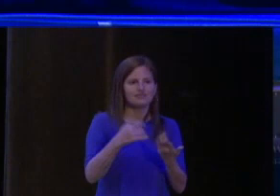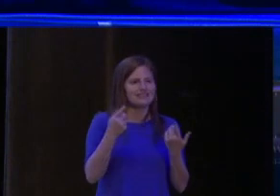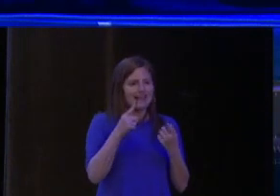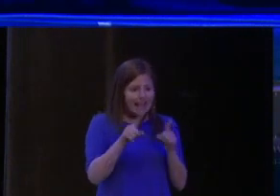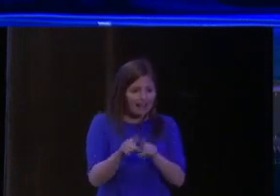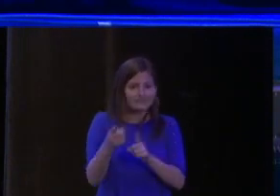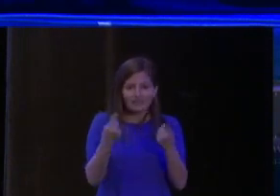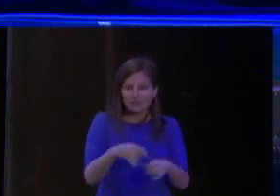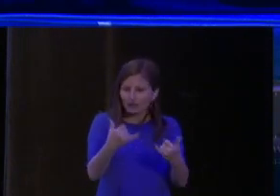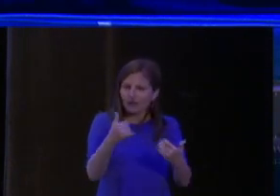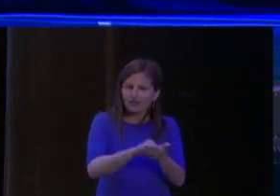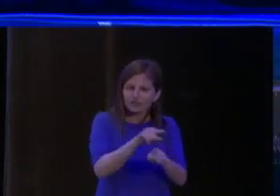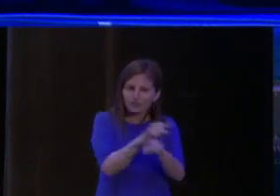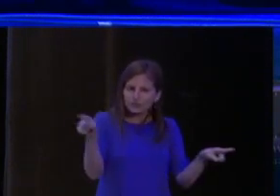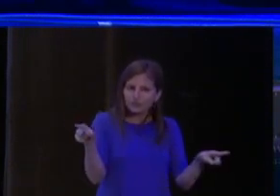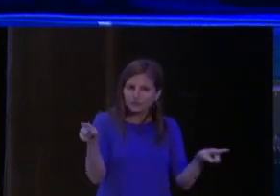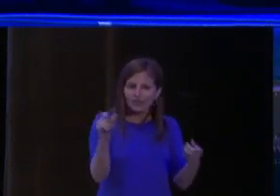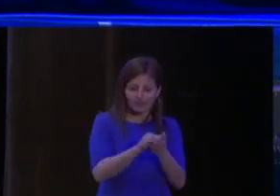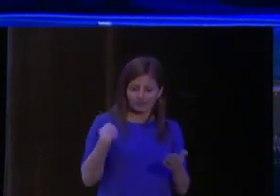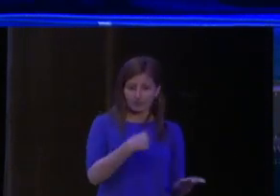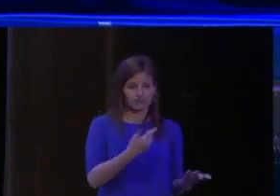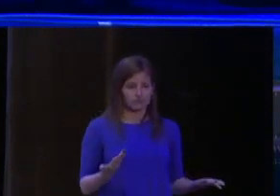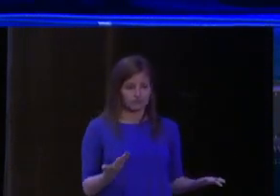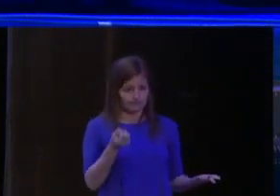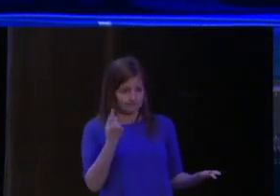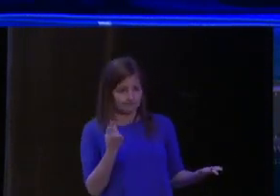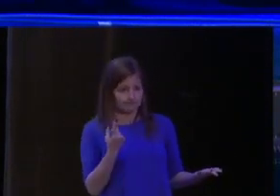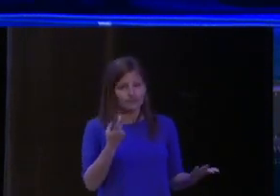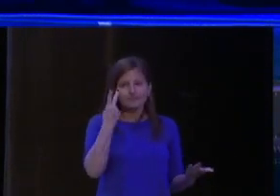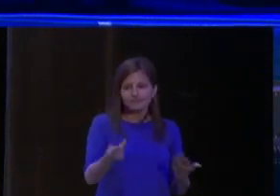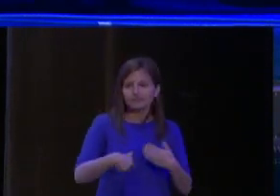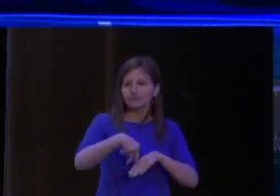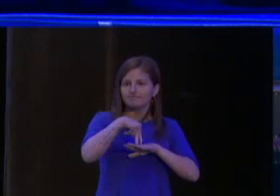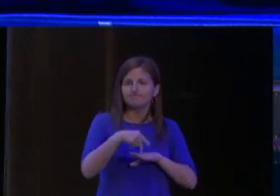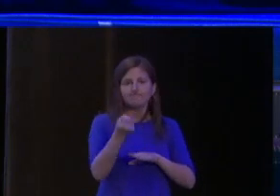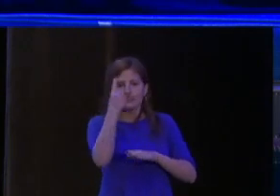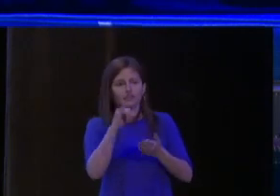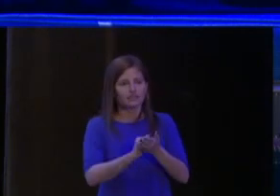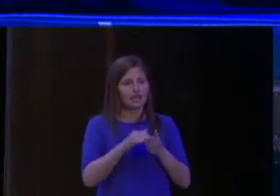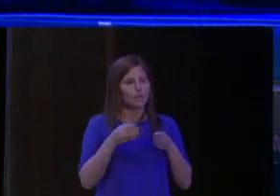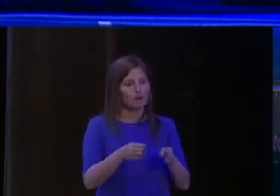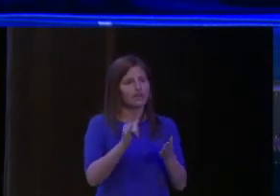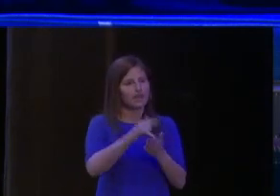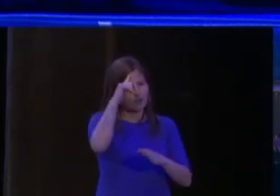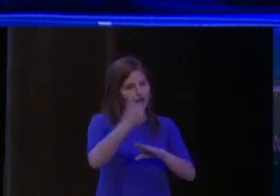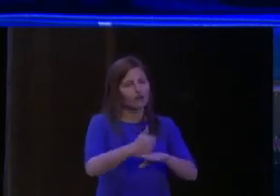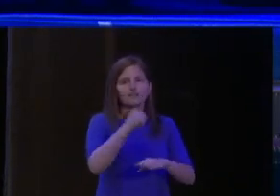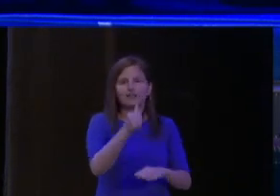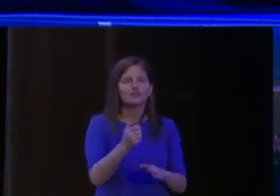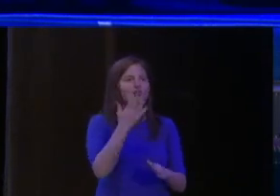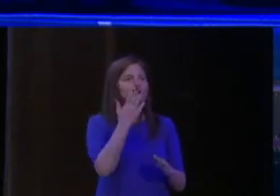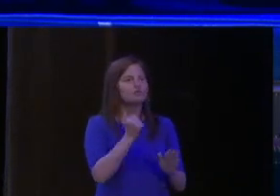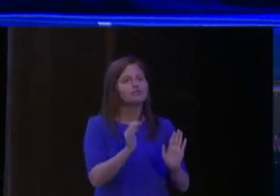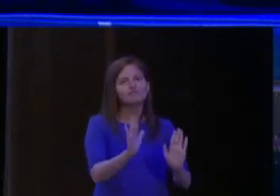right now. That is you. That's us, you see. To stand in that kind of dynamic and not just a sweet,